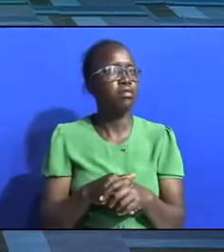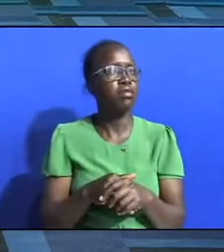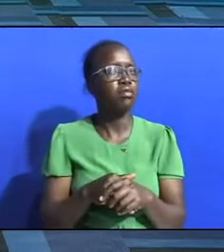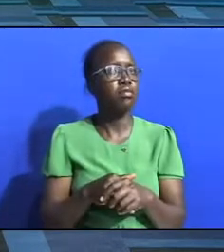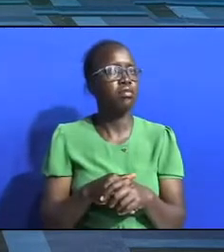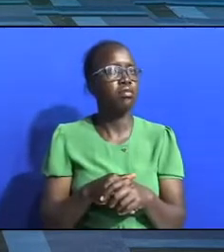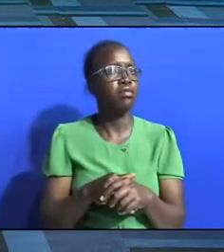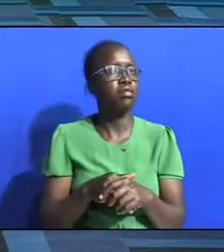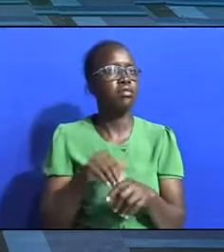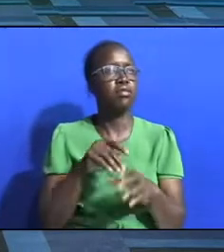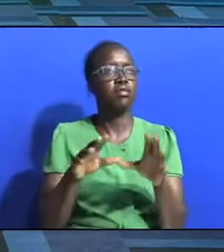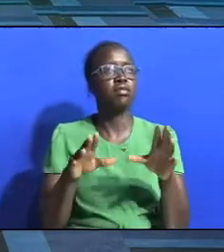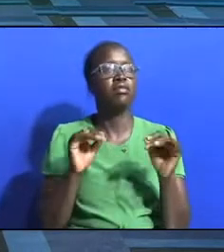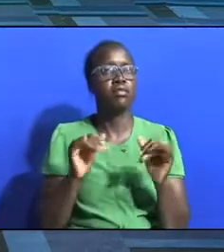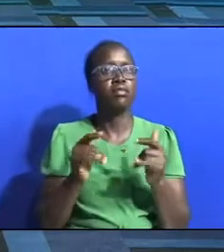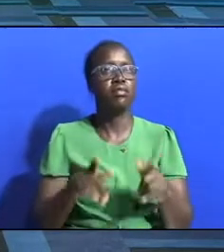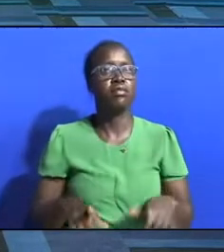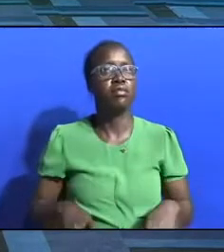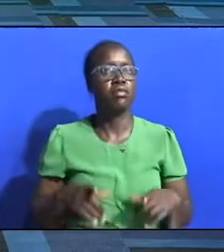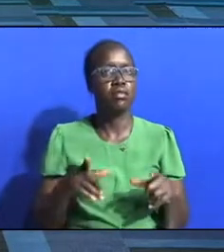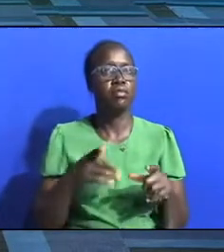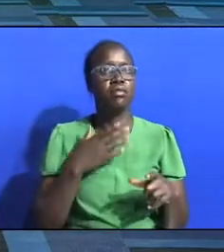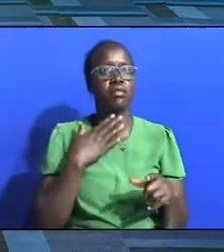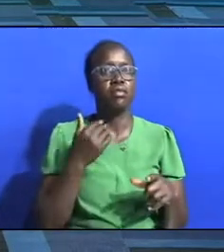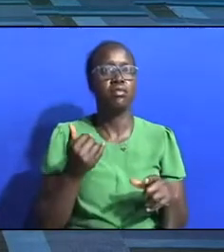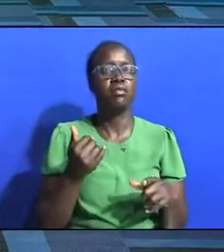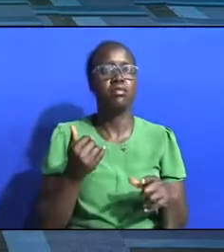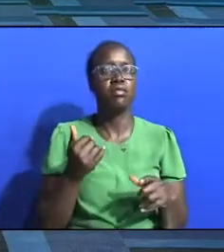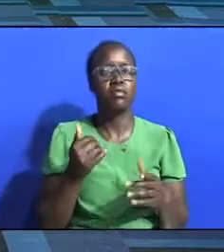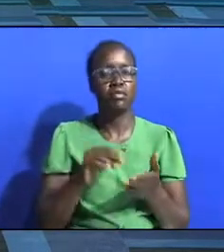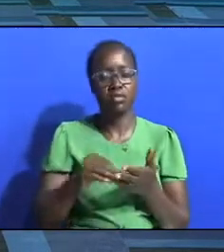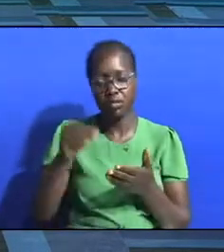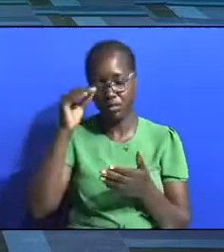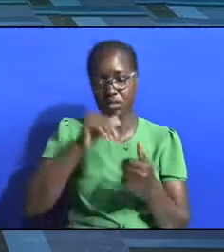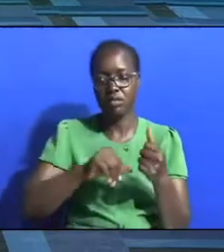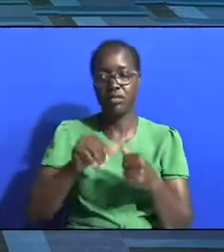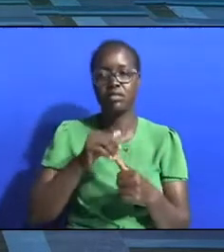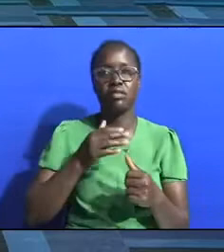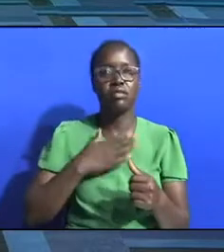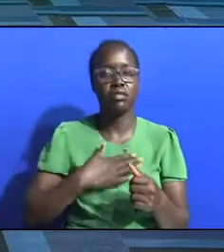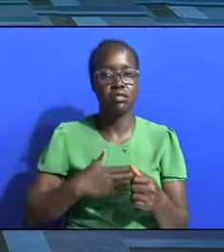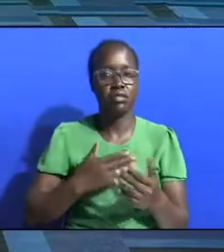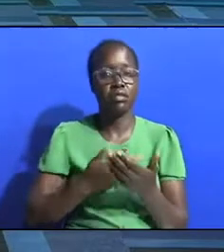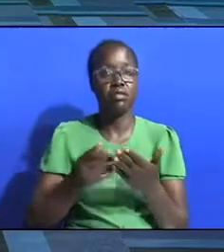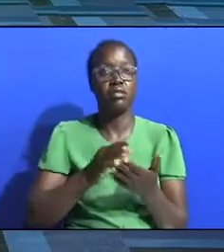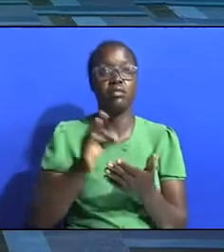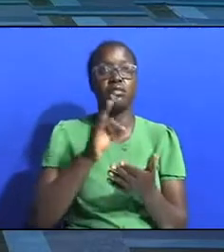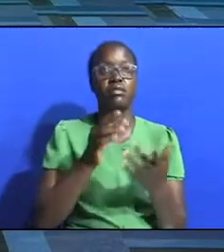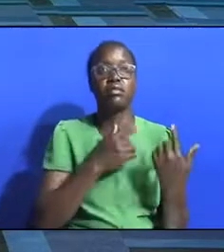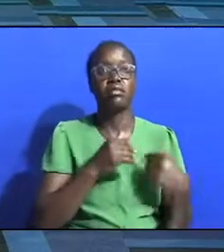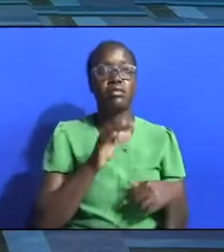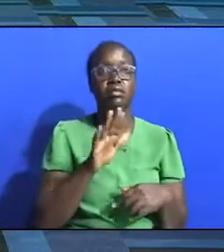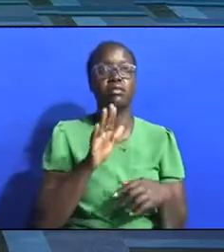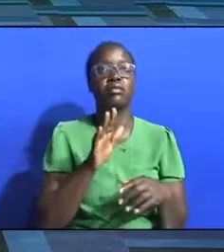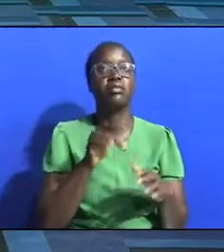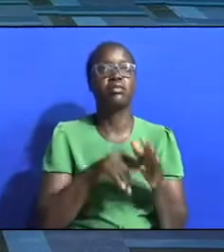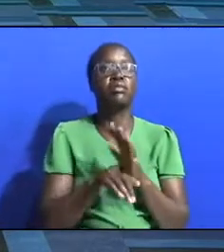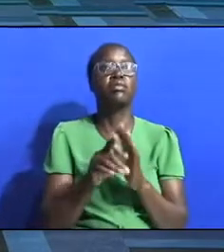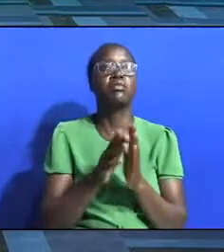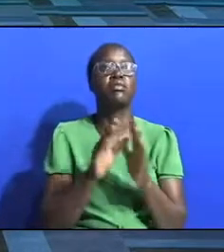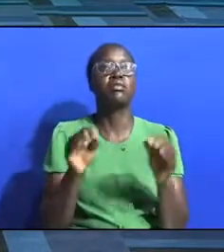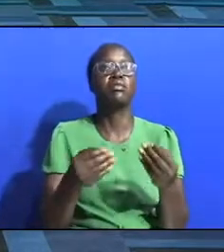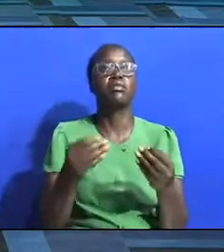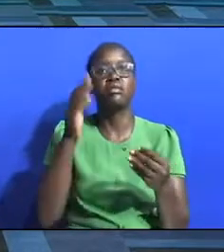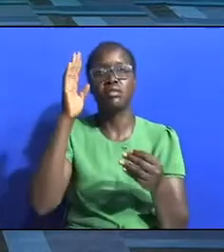When you accept the new life that we learned about, and the Holy Spirit comes into your heart, you give your will